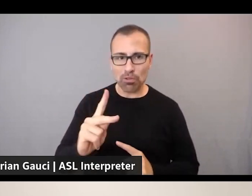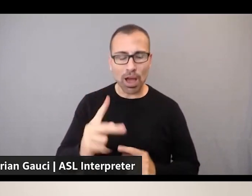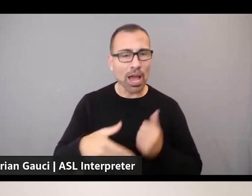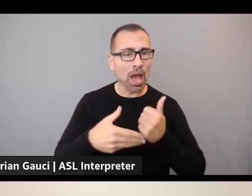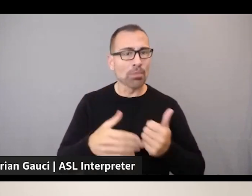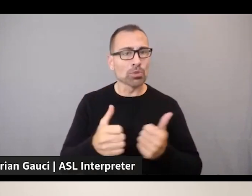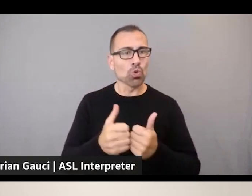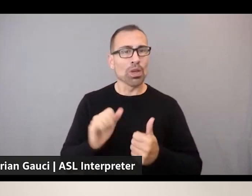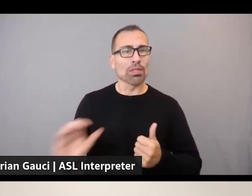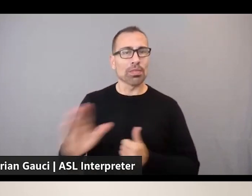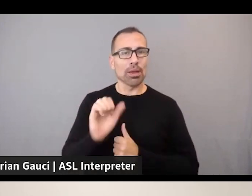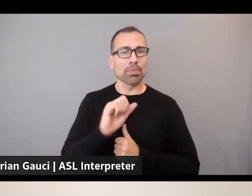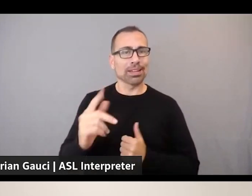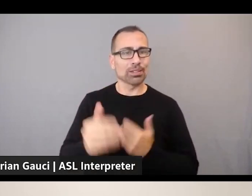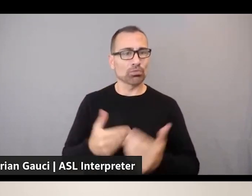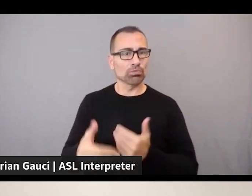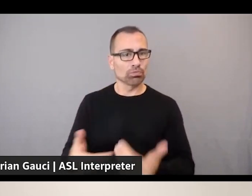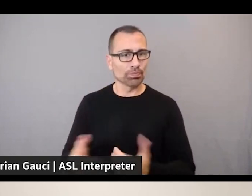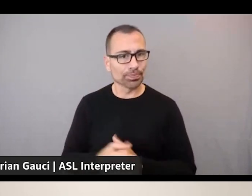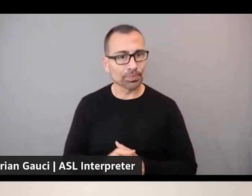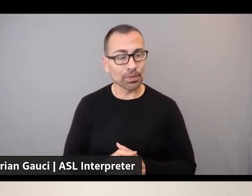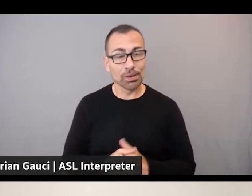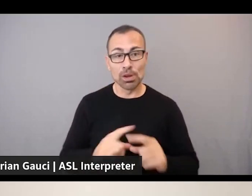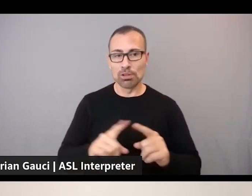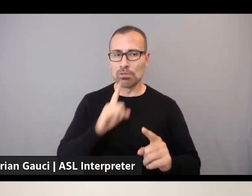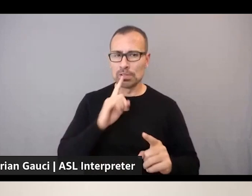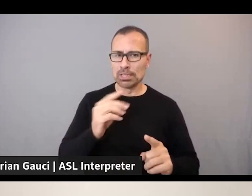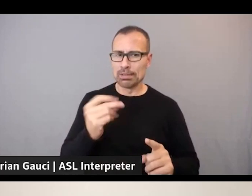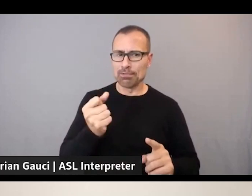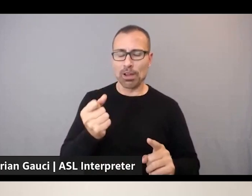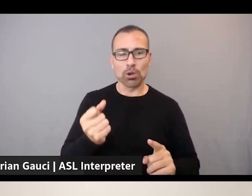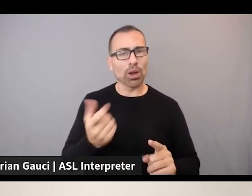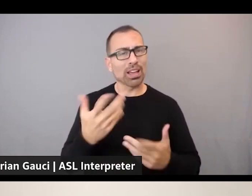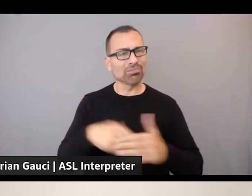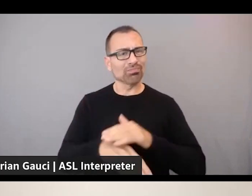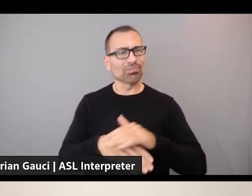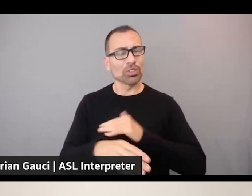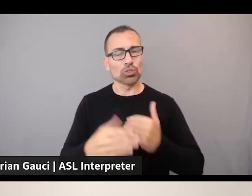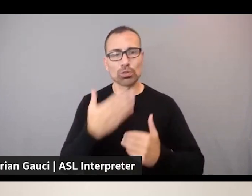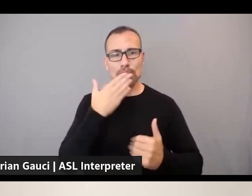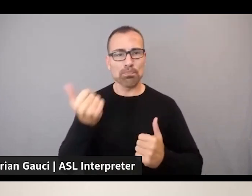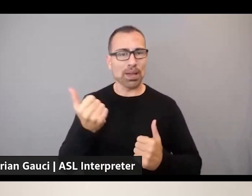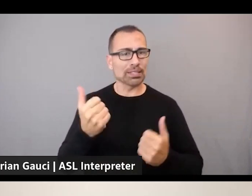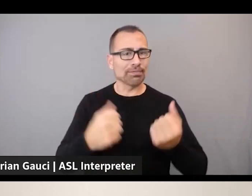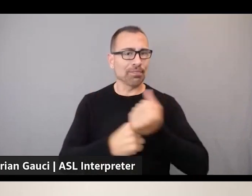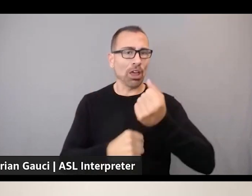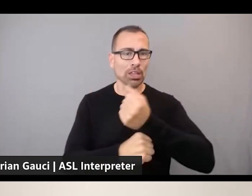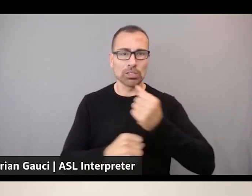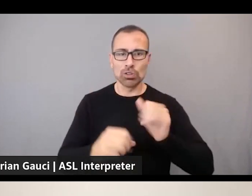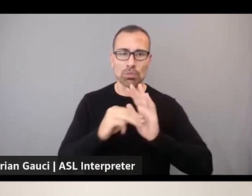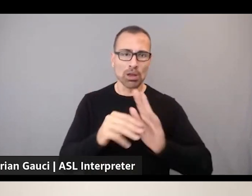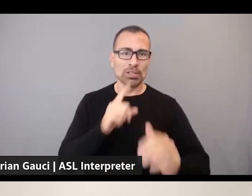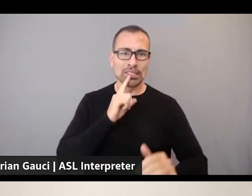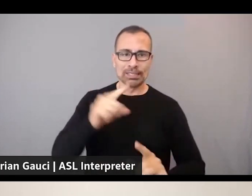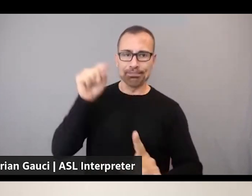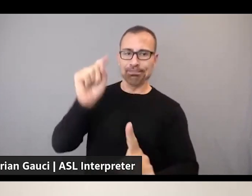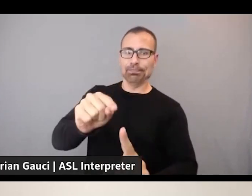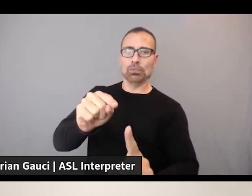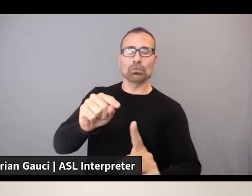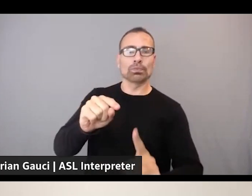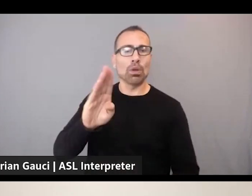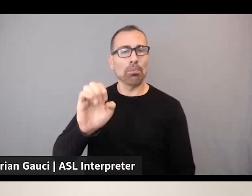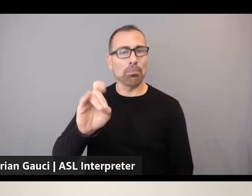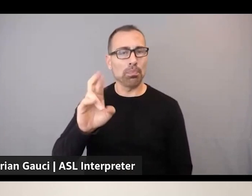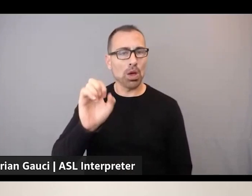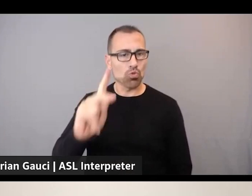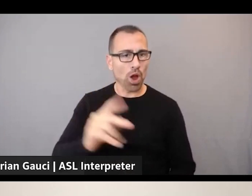But upfront, it's really making sure that they can access the best of these models and really get access to them and move